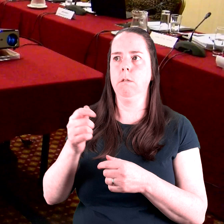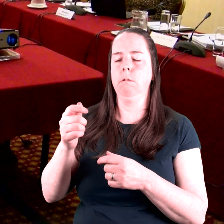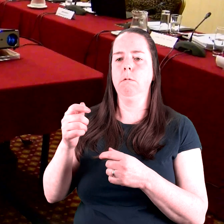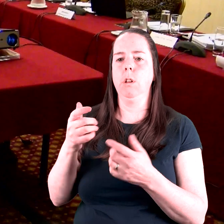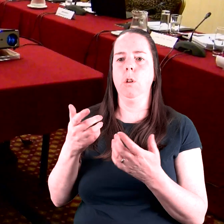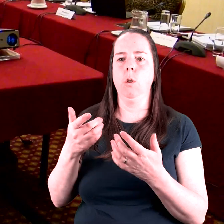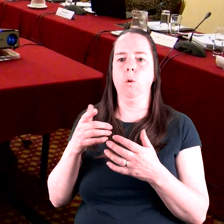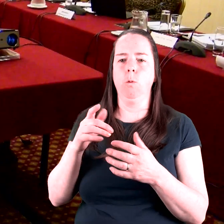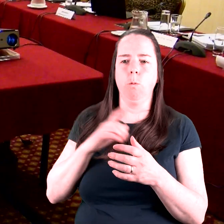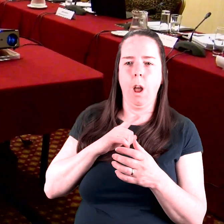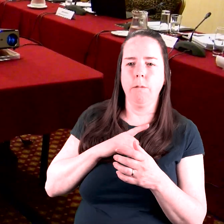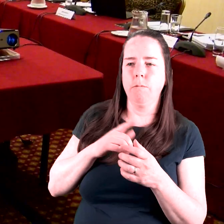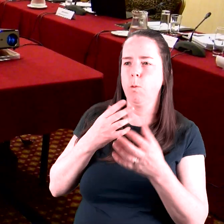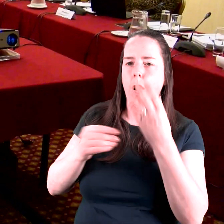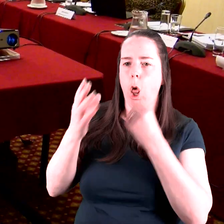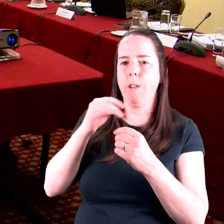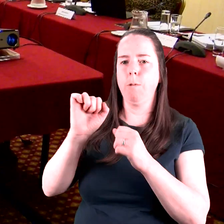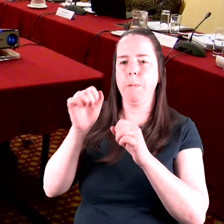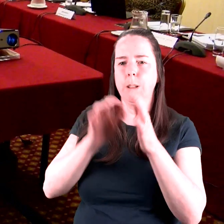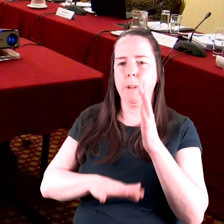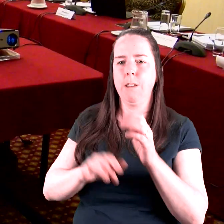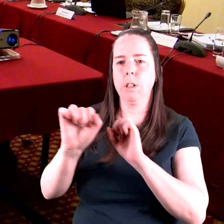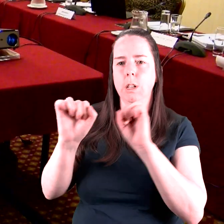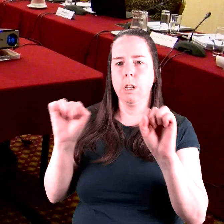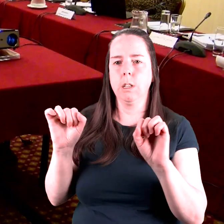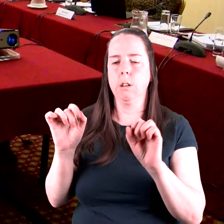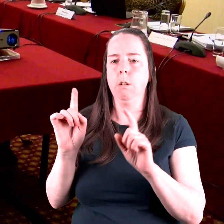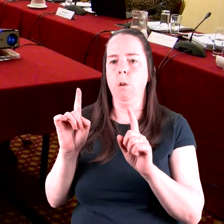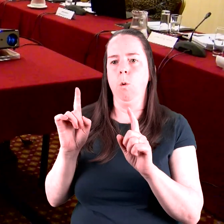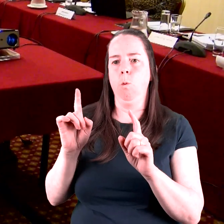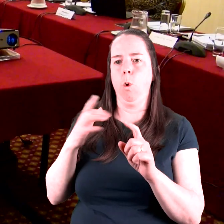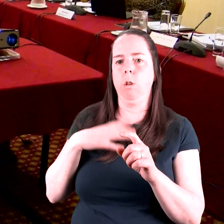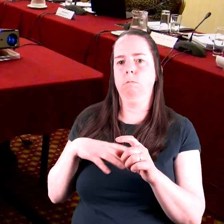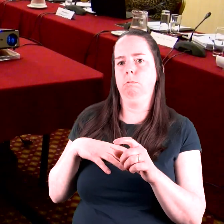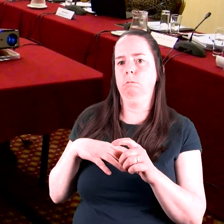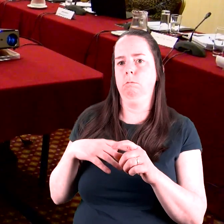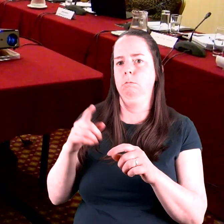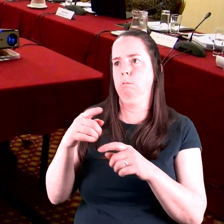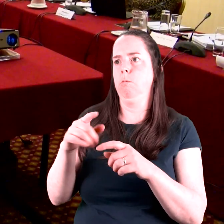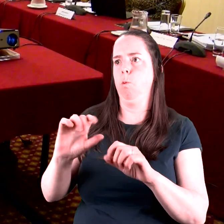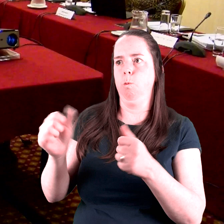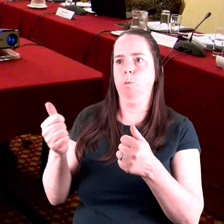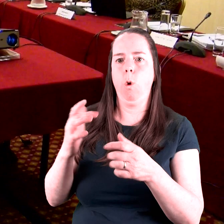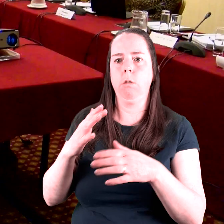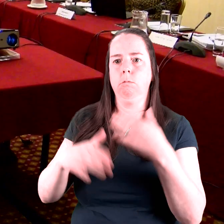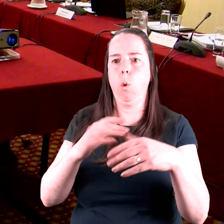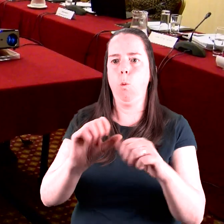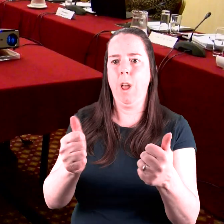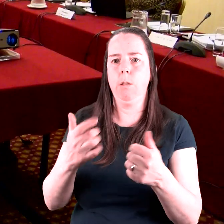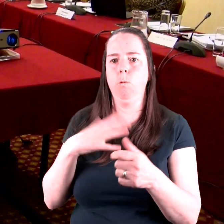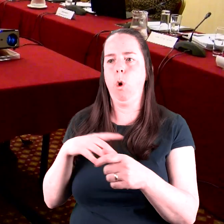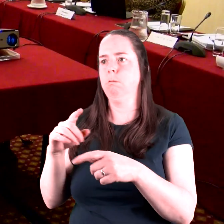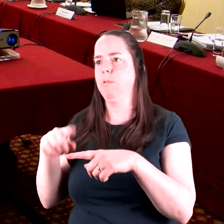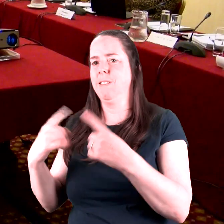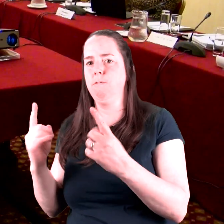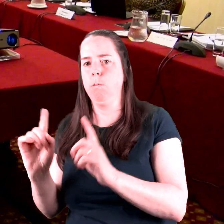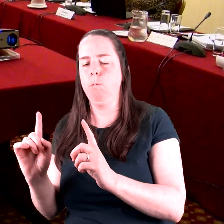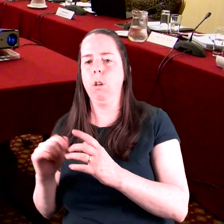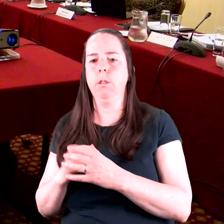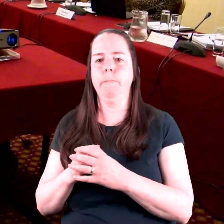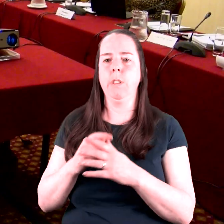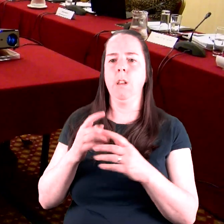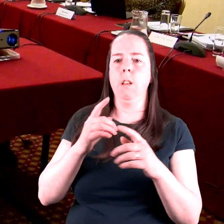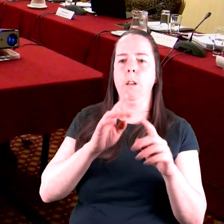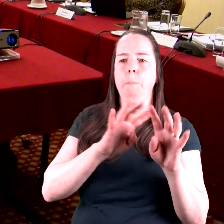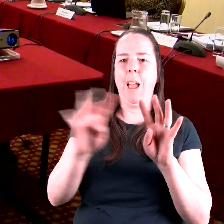bid, so that we could learn from their experiences, the things that went well and the things that we wanted to do differently. We also asked